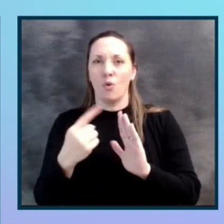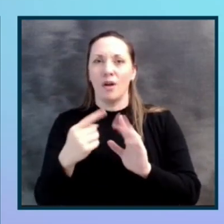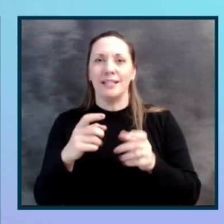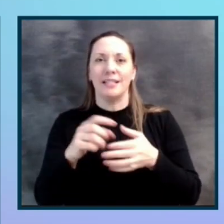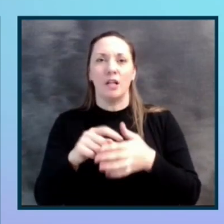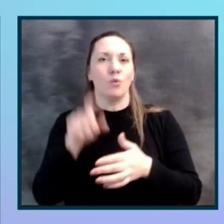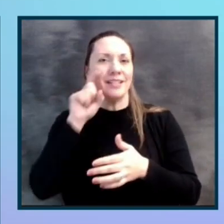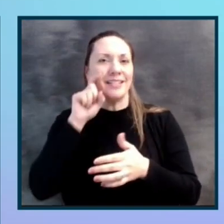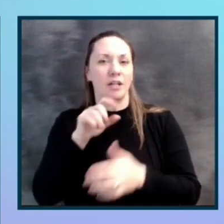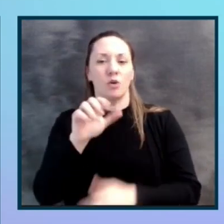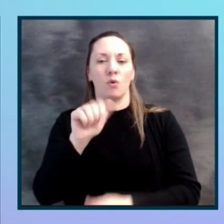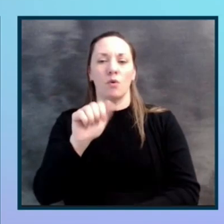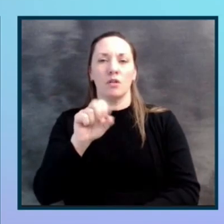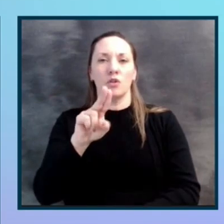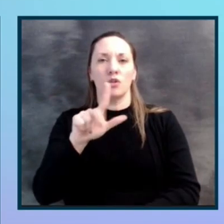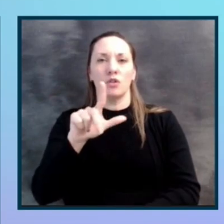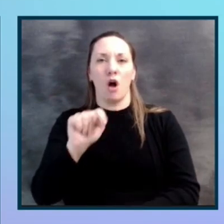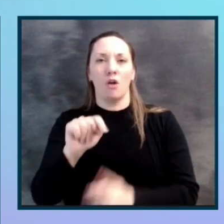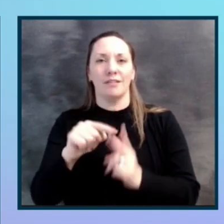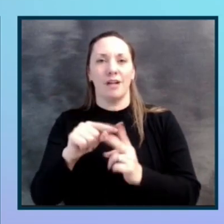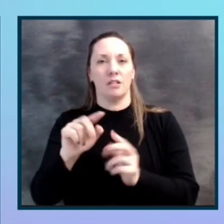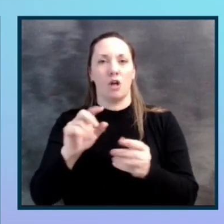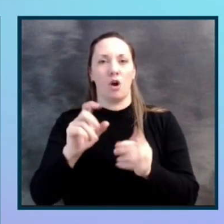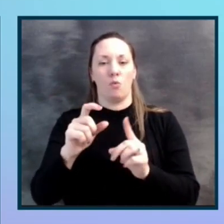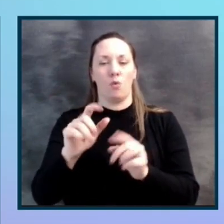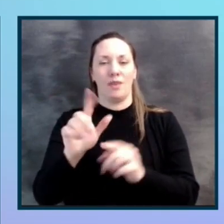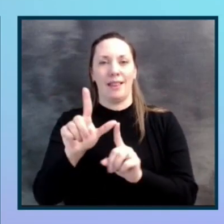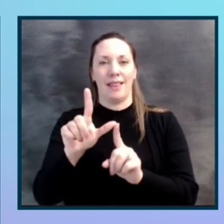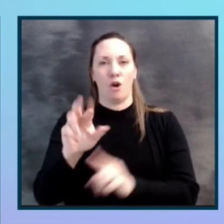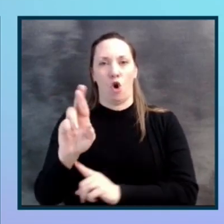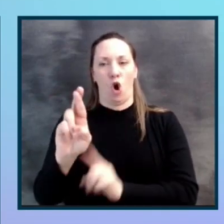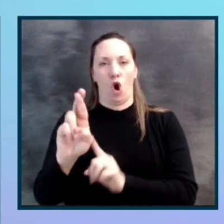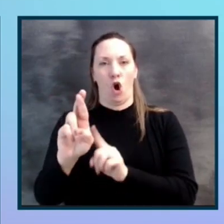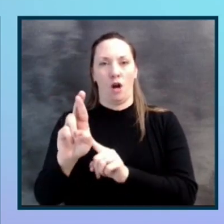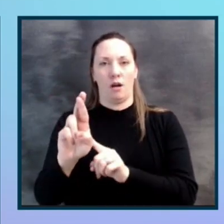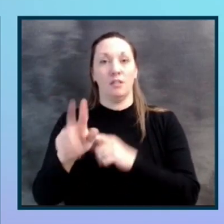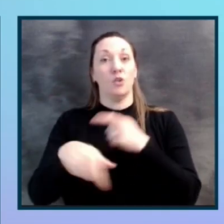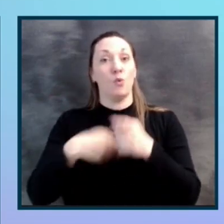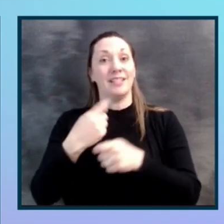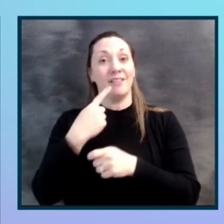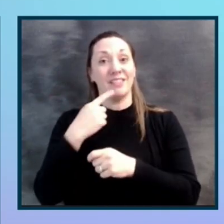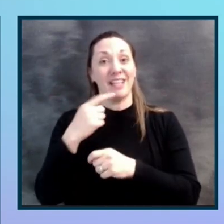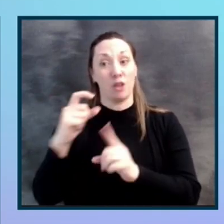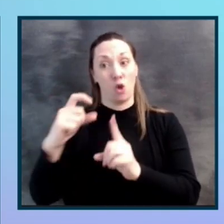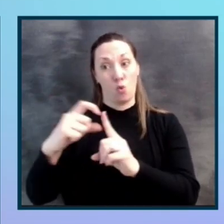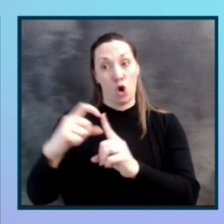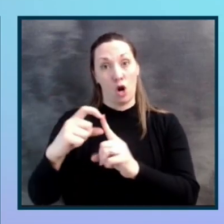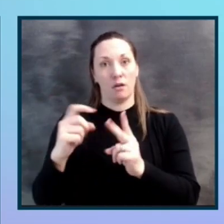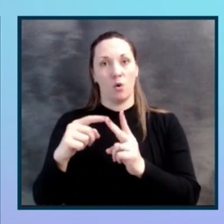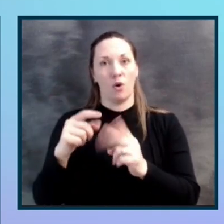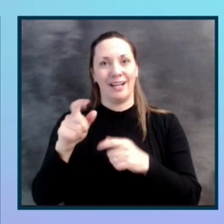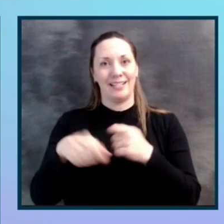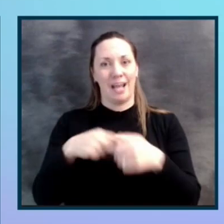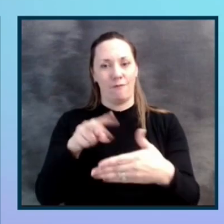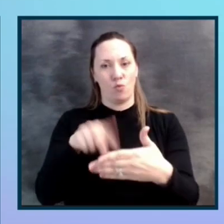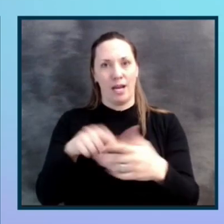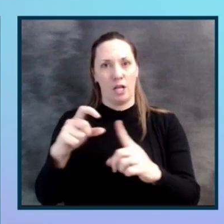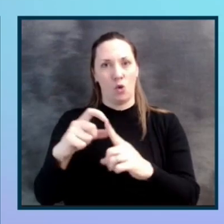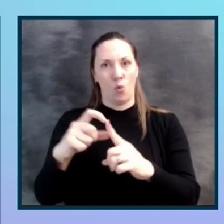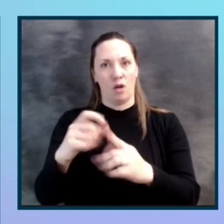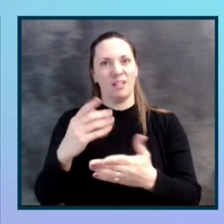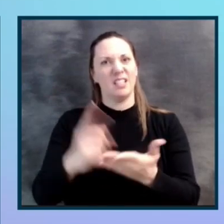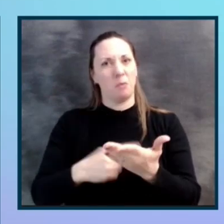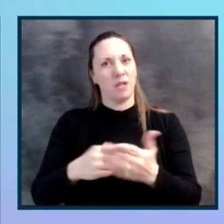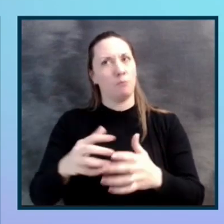assault, starting with R, that, like, literally just saying the word or reading the word is too much for